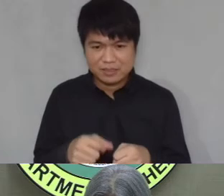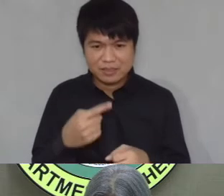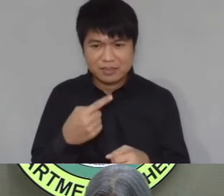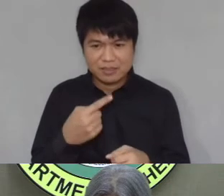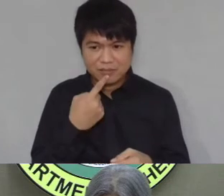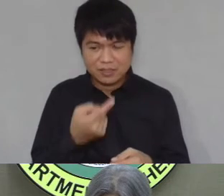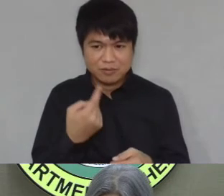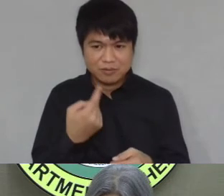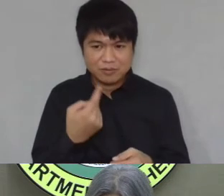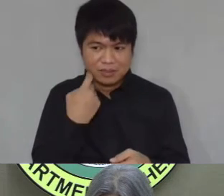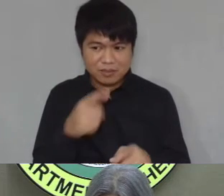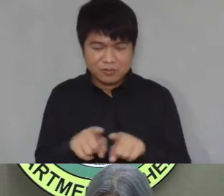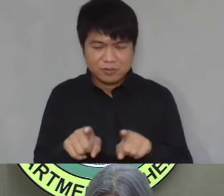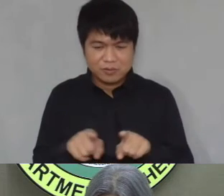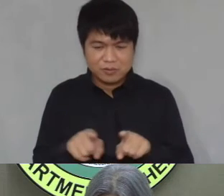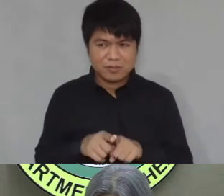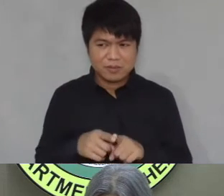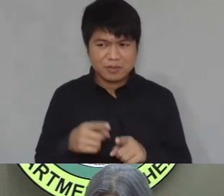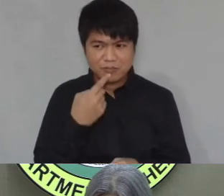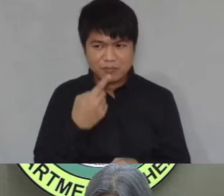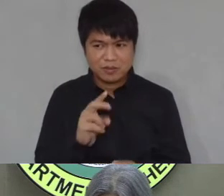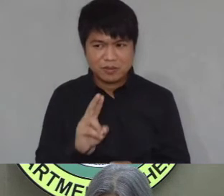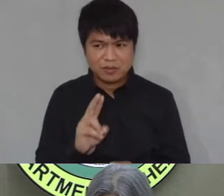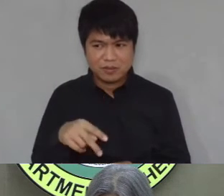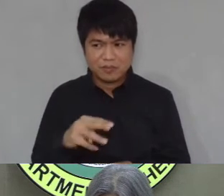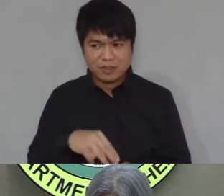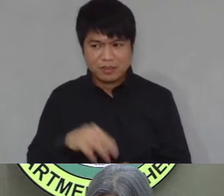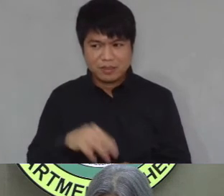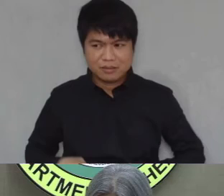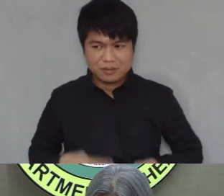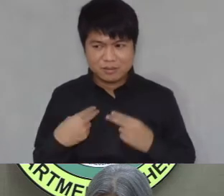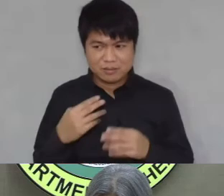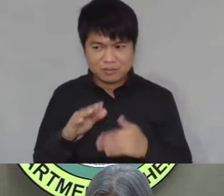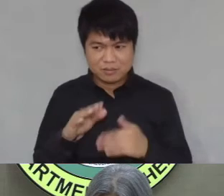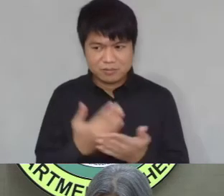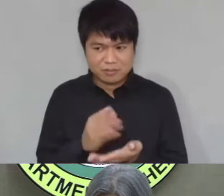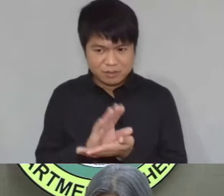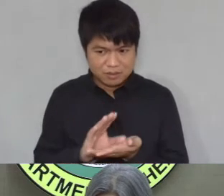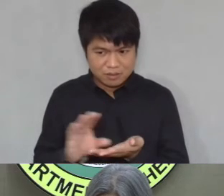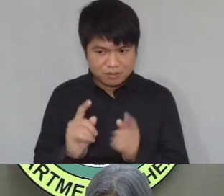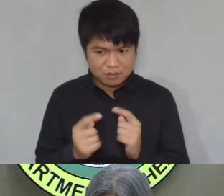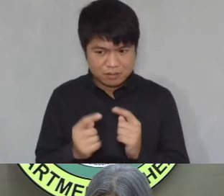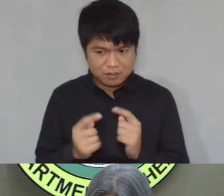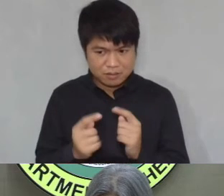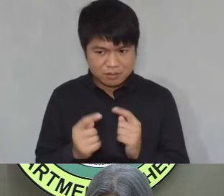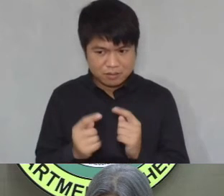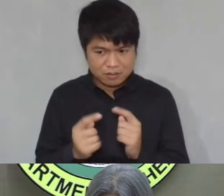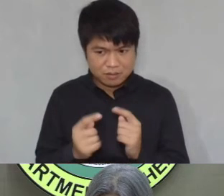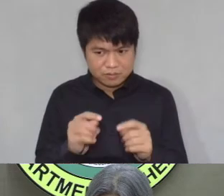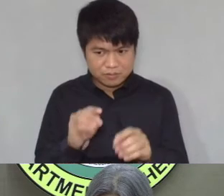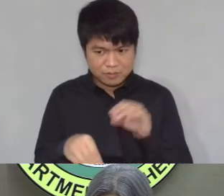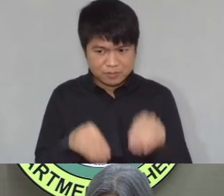things that are happening. And as I mentioned earlier, we also have the very new UP Manila Telehealth Committee where we have all the colleges. So we're